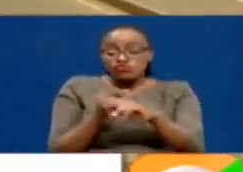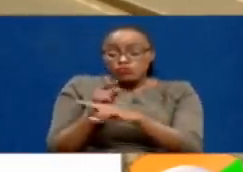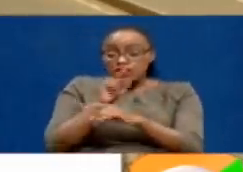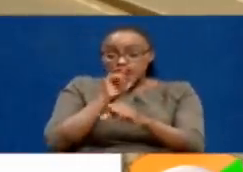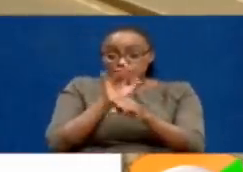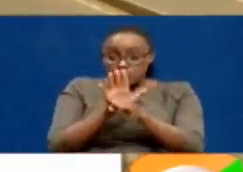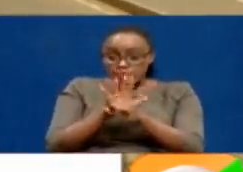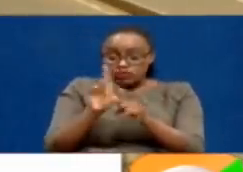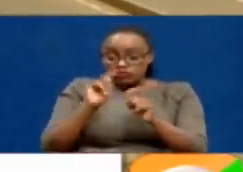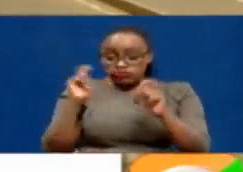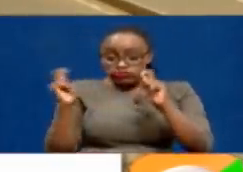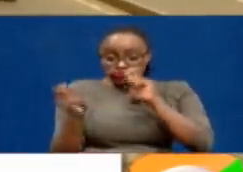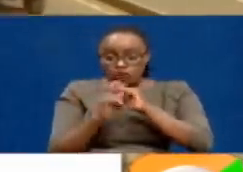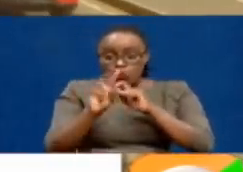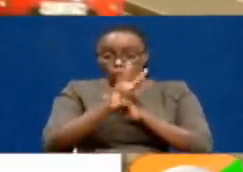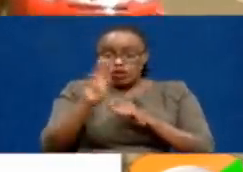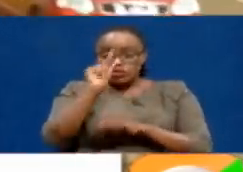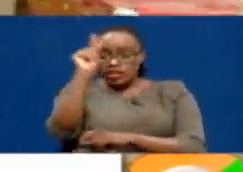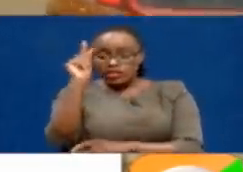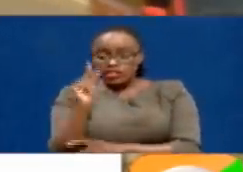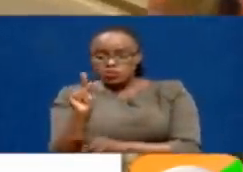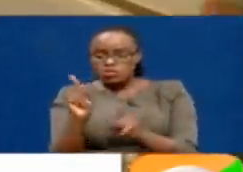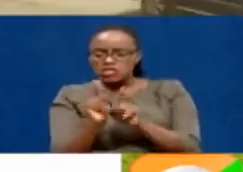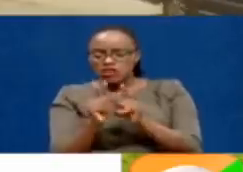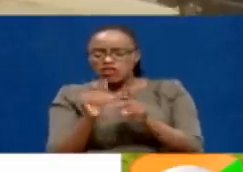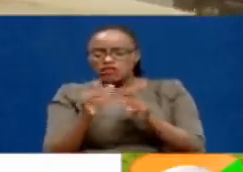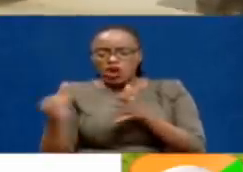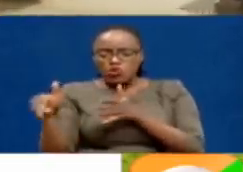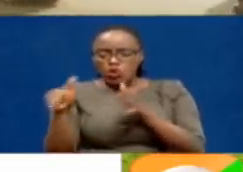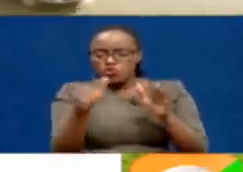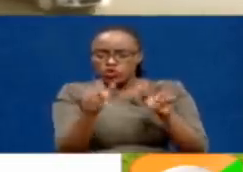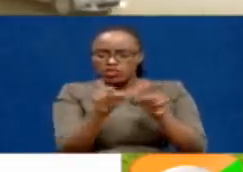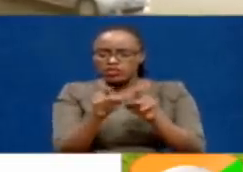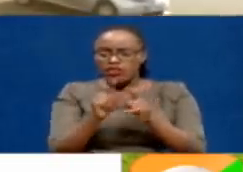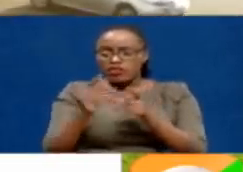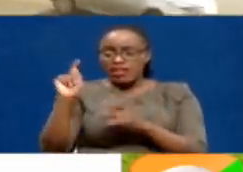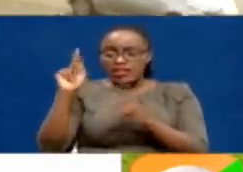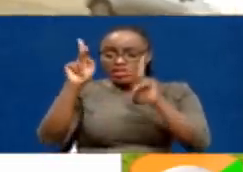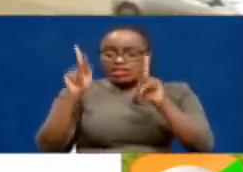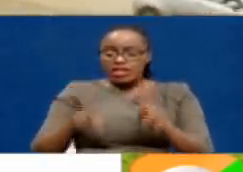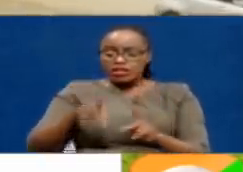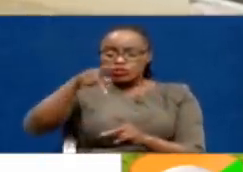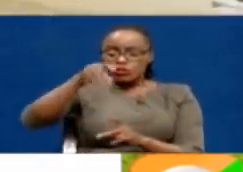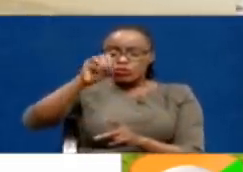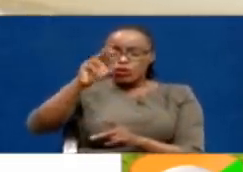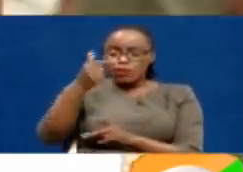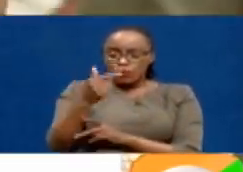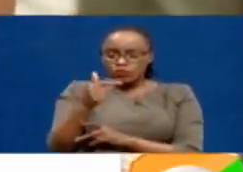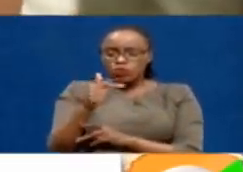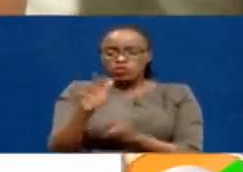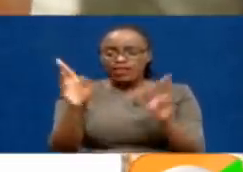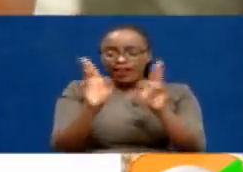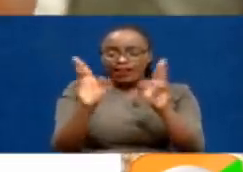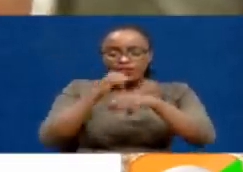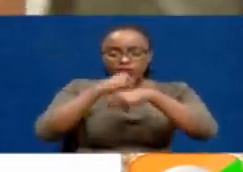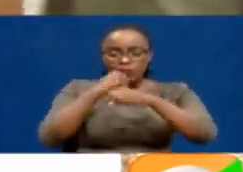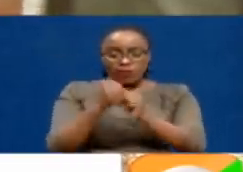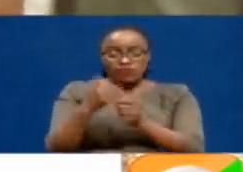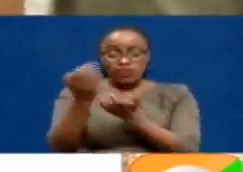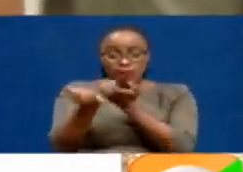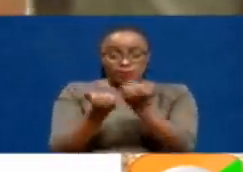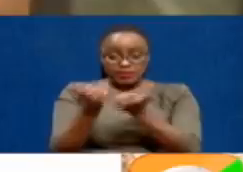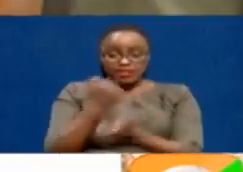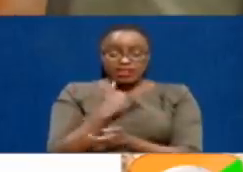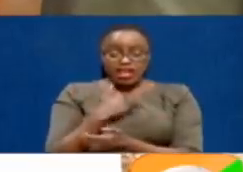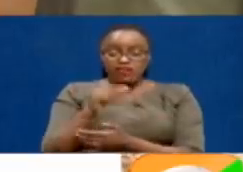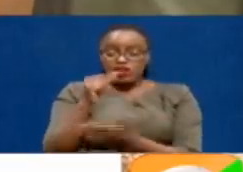the promises of revamping the western region's dilapidated road networks, the Kisumu port facelift was the icing on the cake. Tutafanya biashara